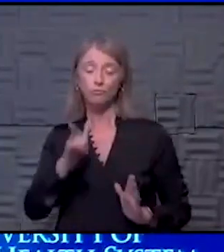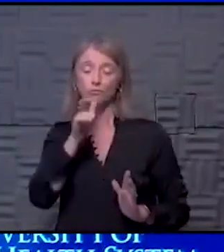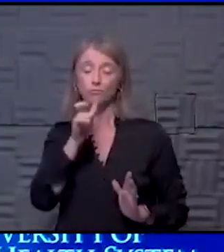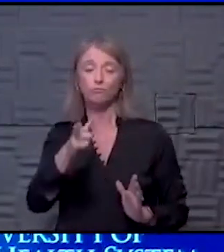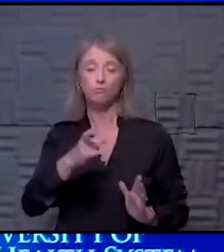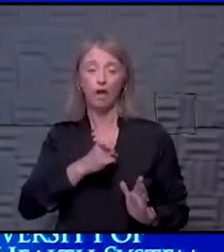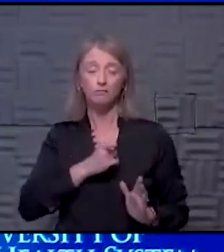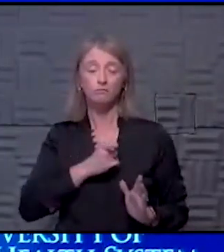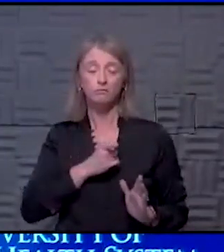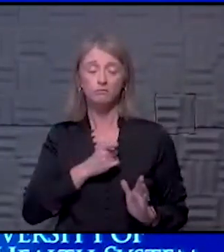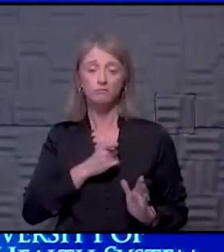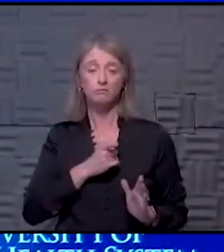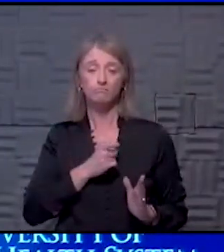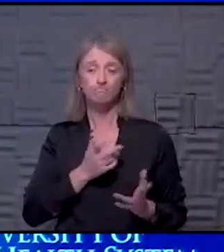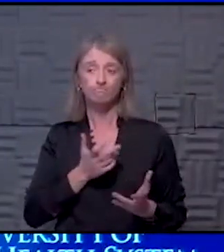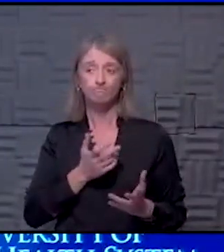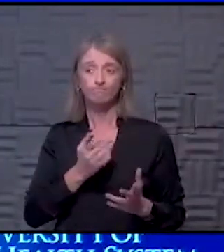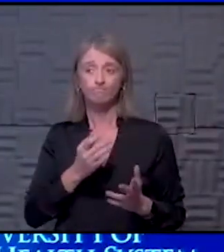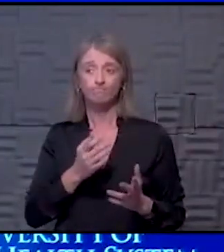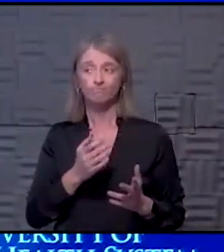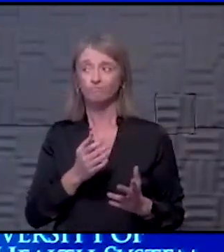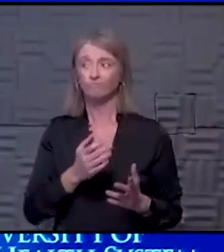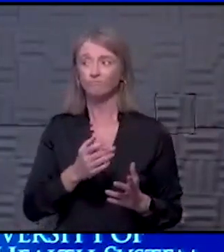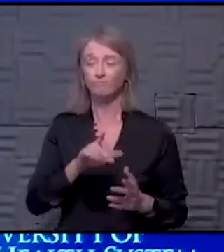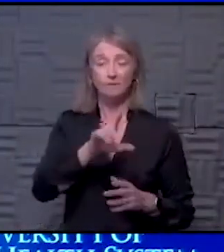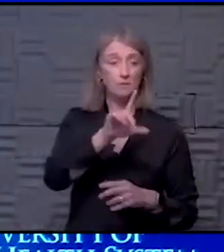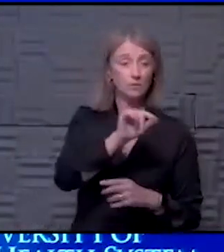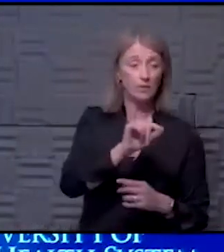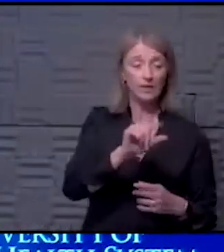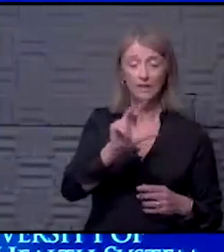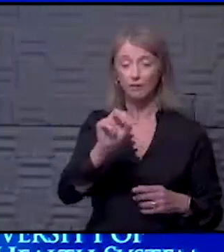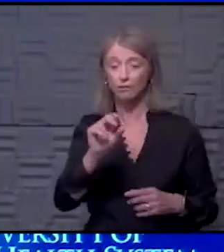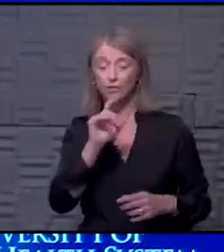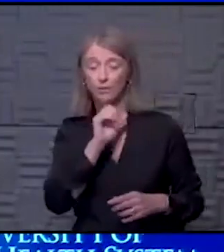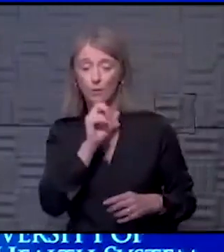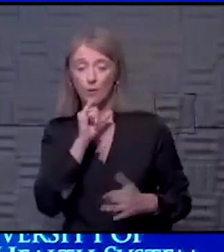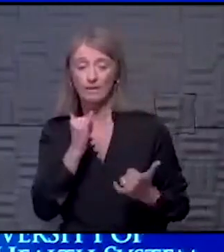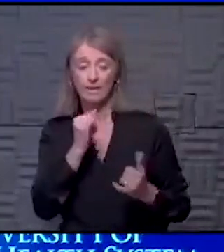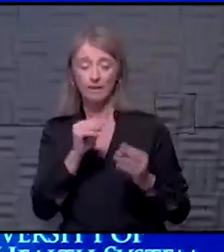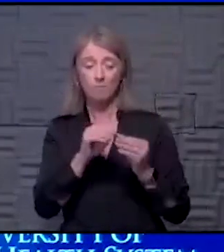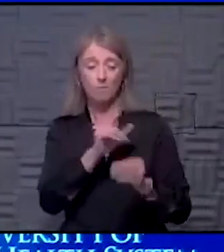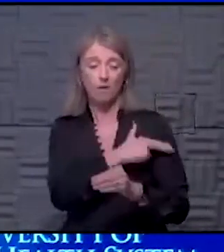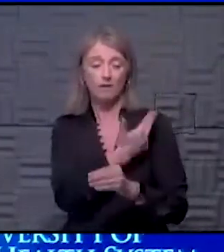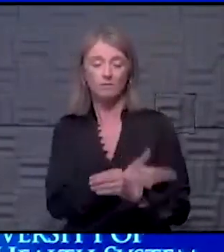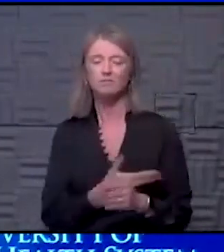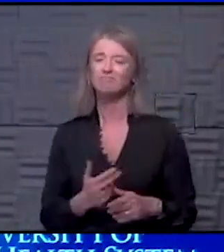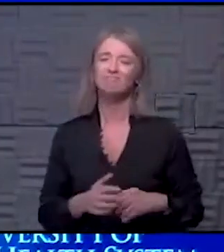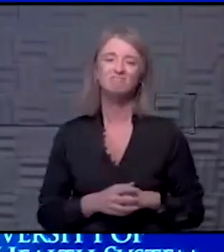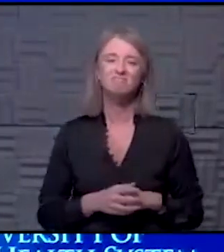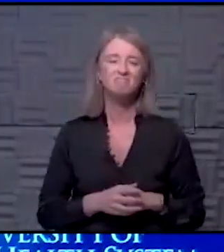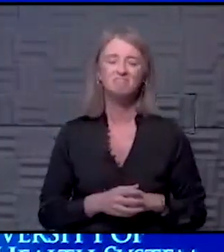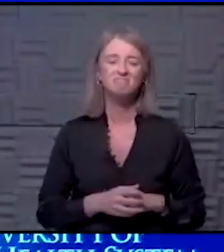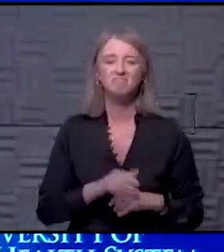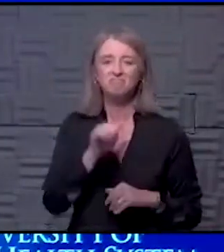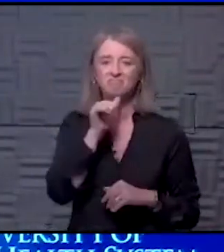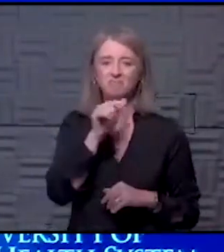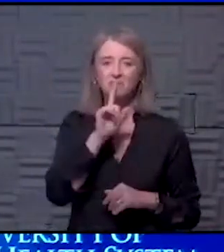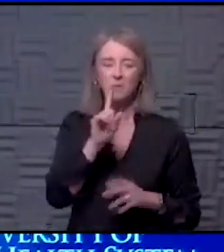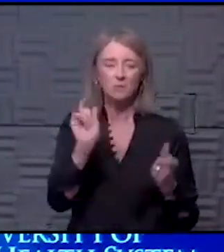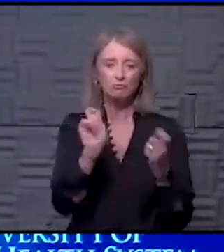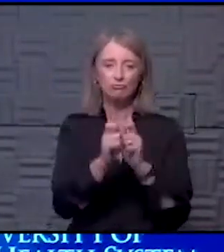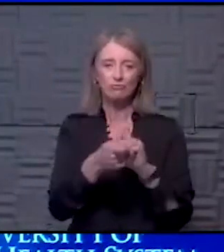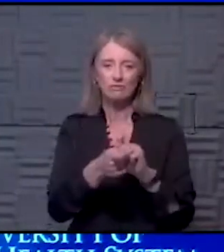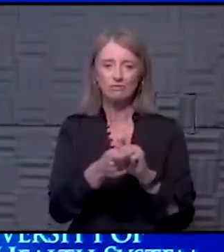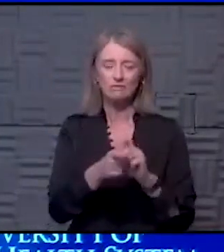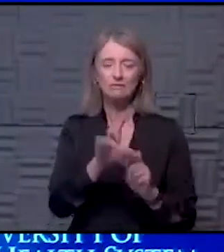asked, isn't it like 20 and 30-year-olds who are now in your hospital? And really, there's been no significant change.